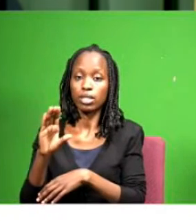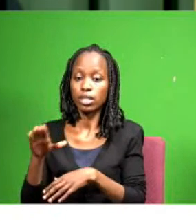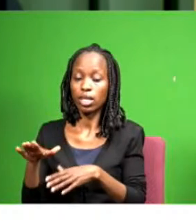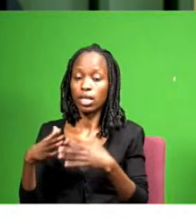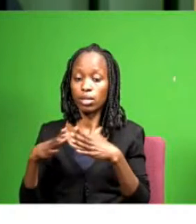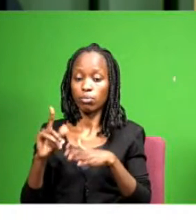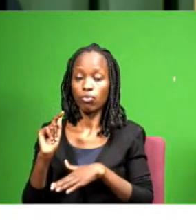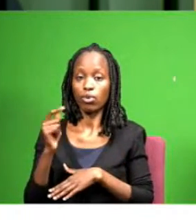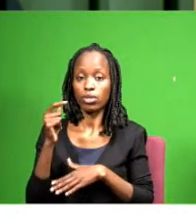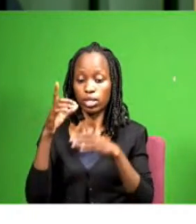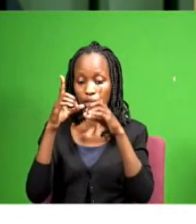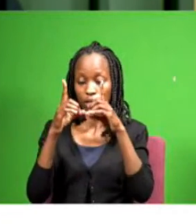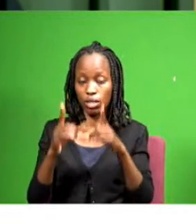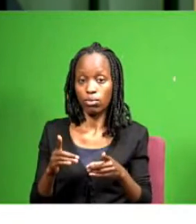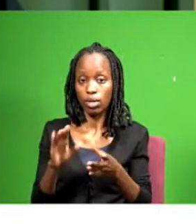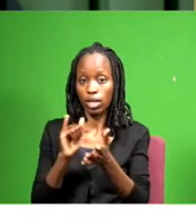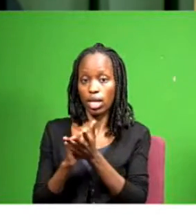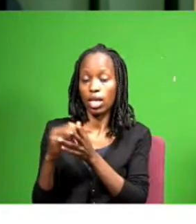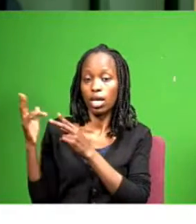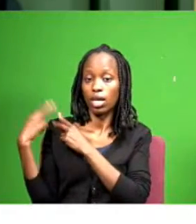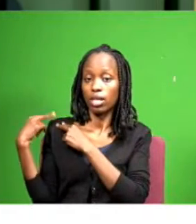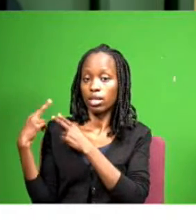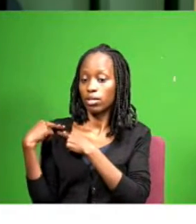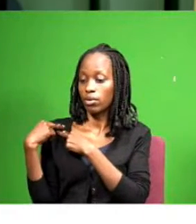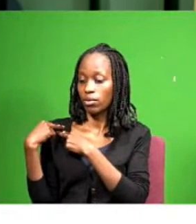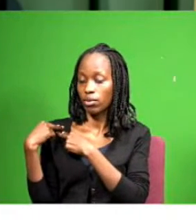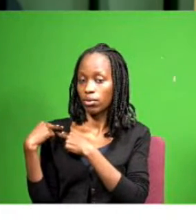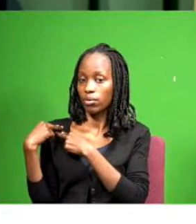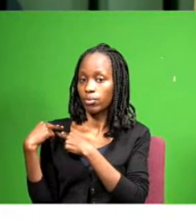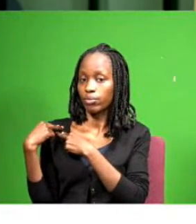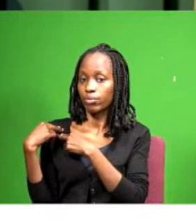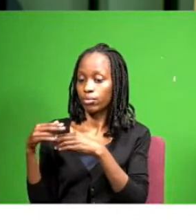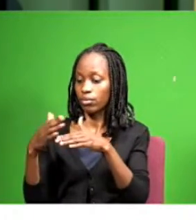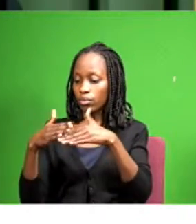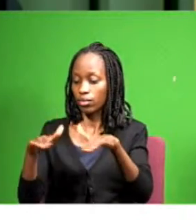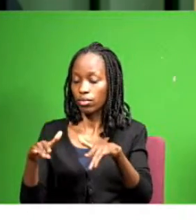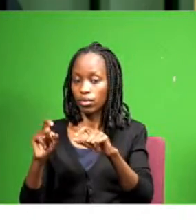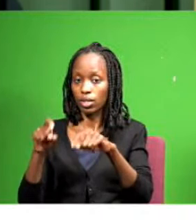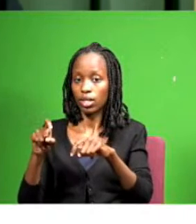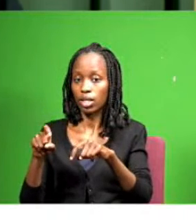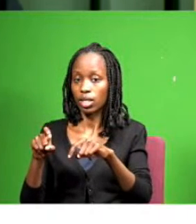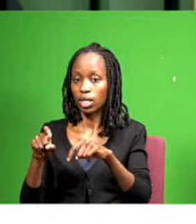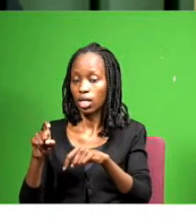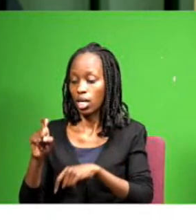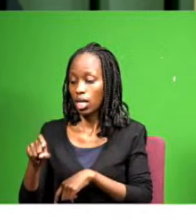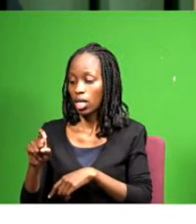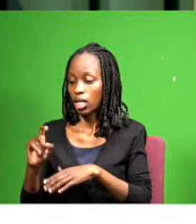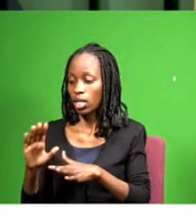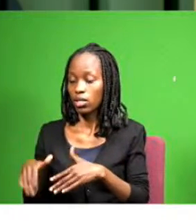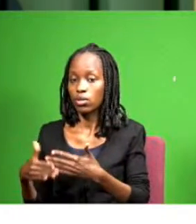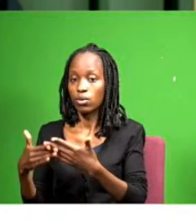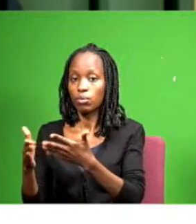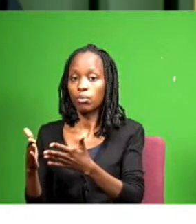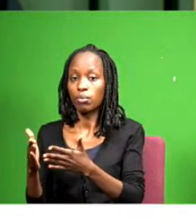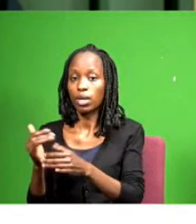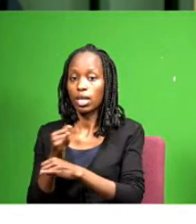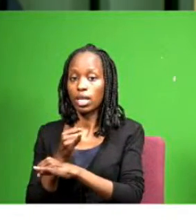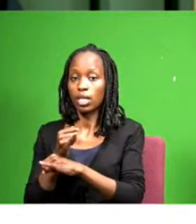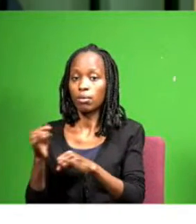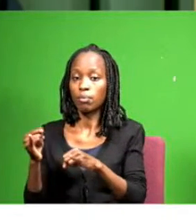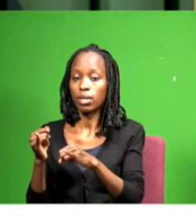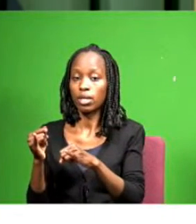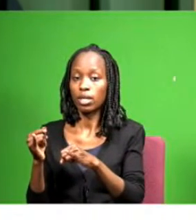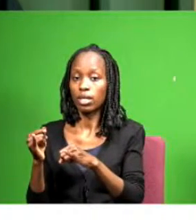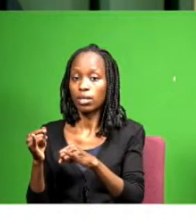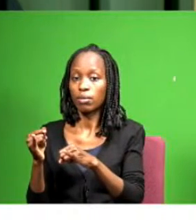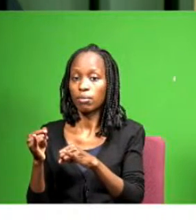Kenya decided that the task of delimitation of boundaries should be handled by an independent commission